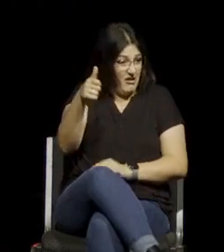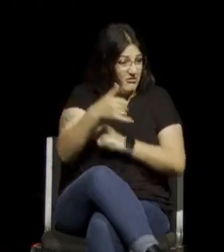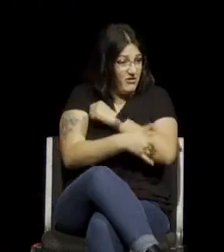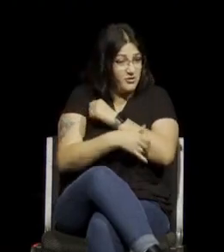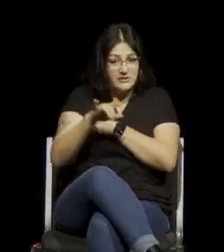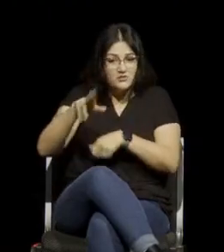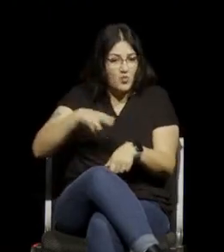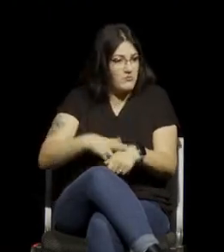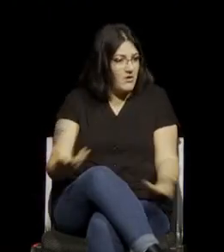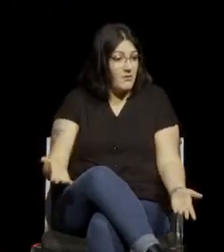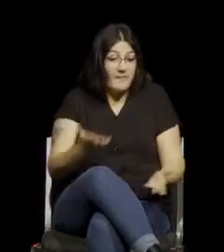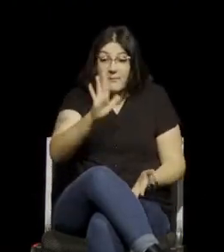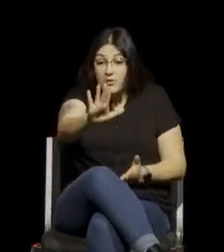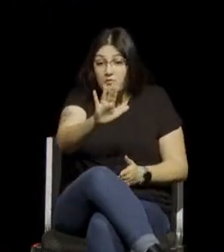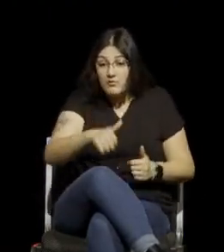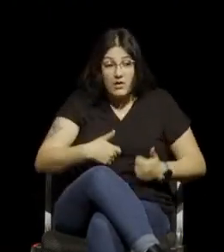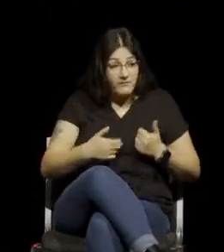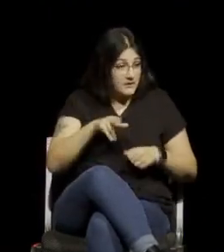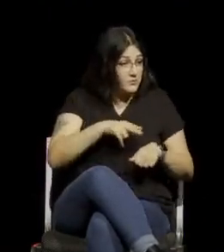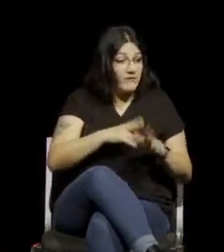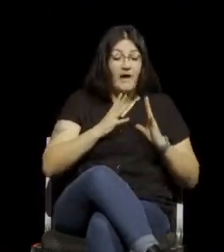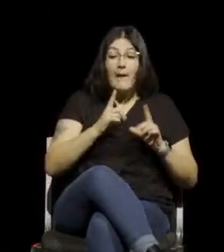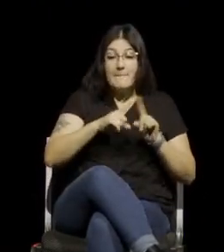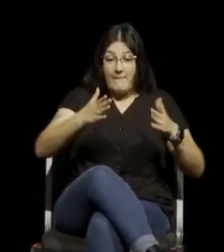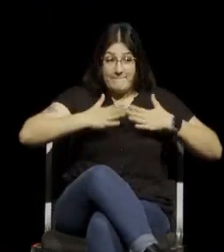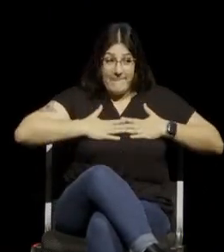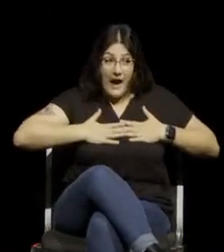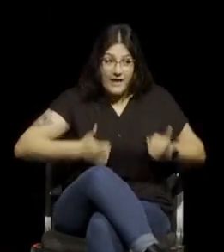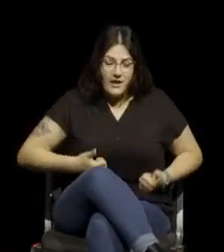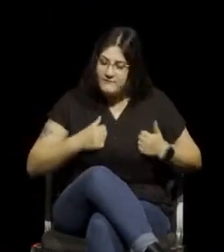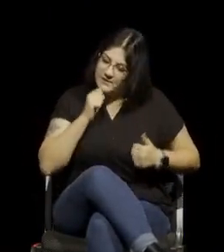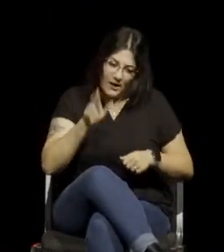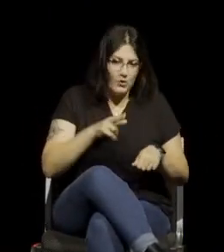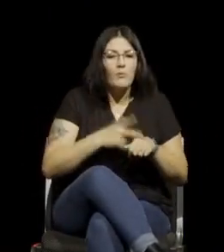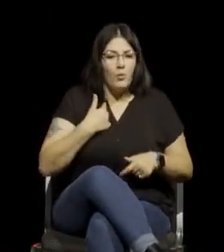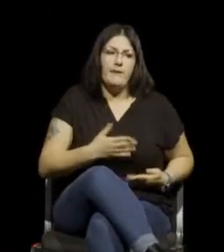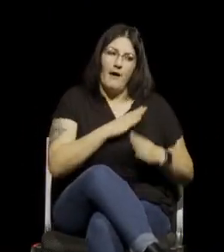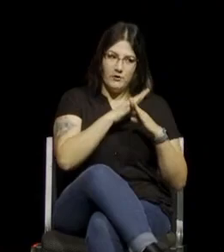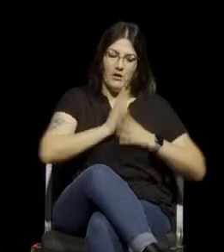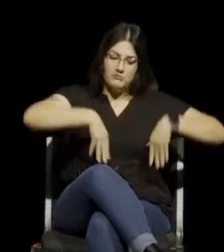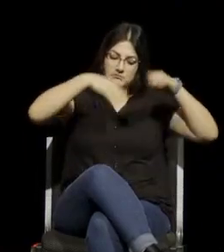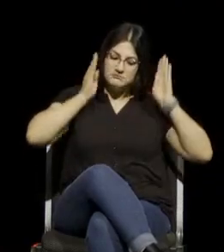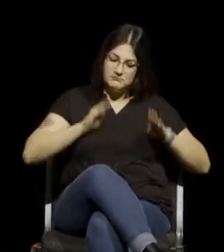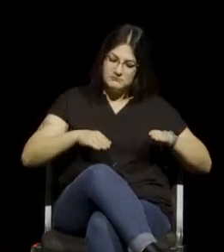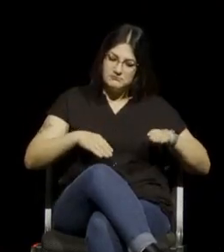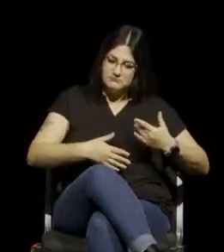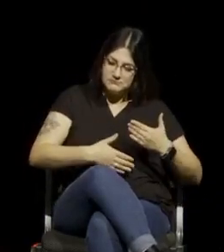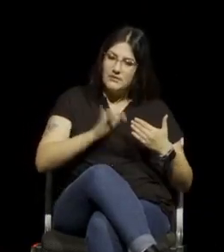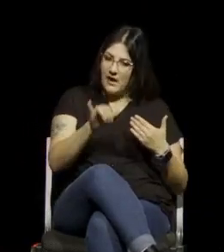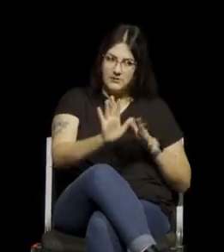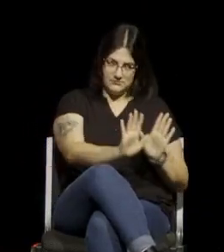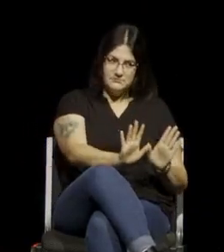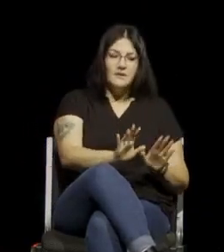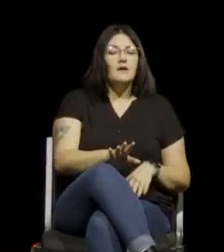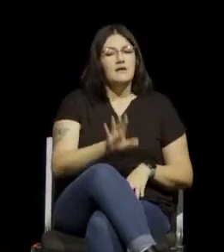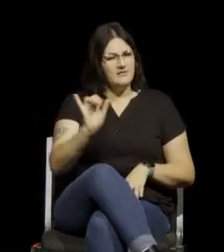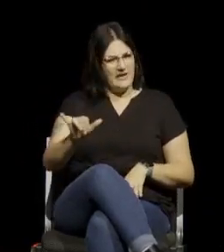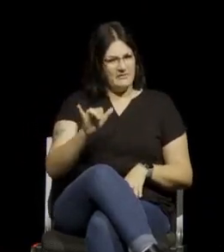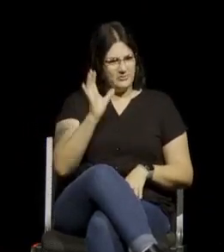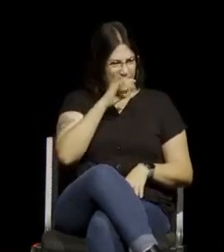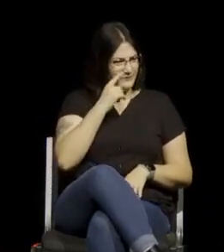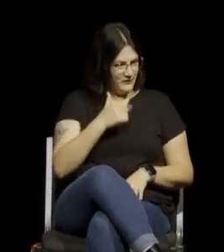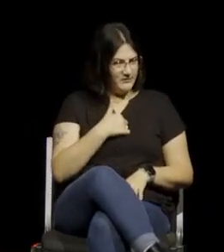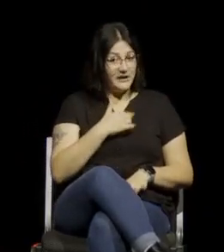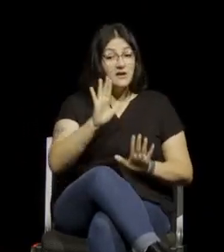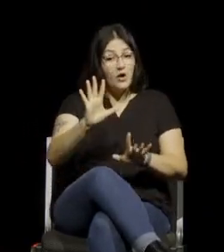countries, this is normal. Maybe in your world, it might be normal. It ain't normal in my world, okay? We cover it up, whatever it is. And so that was an unusual experience